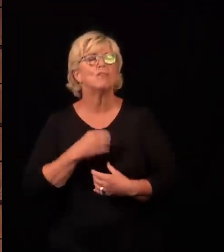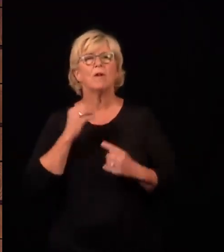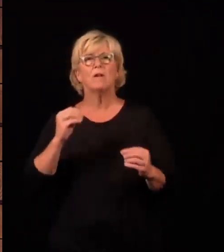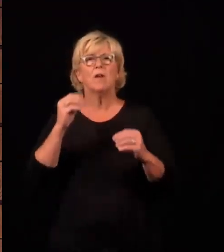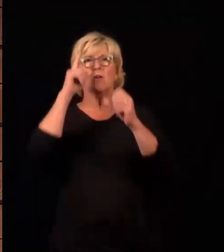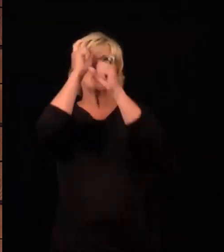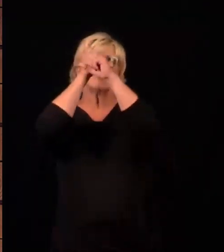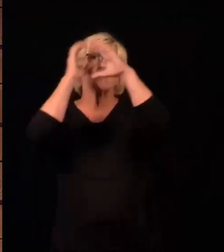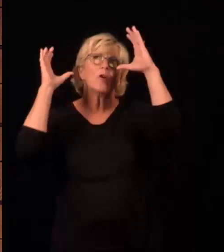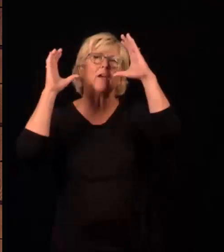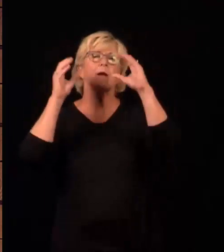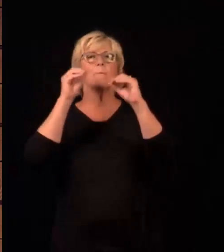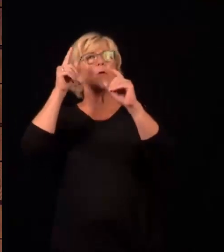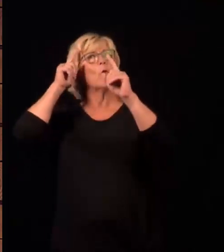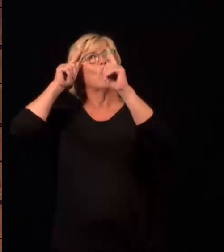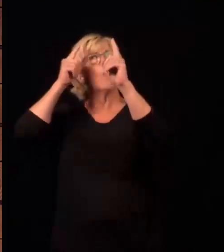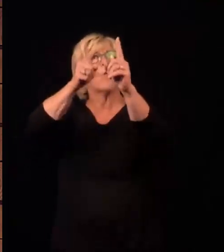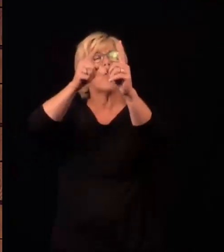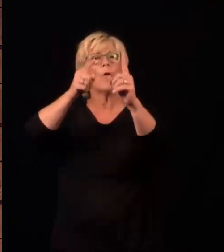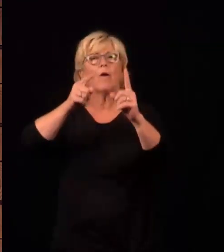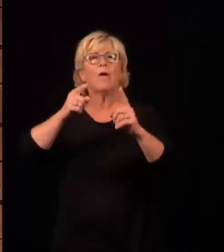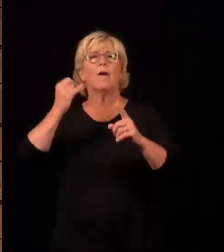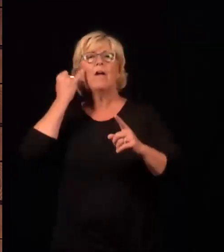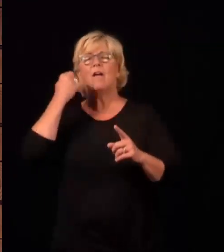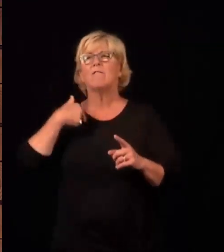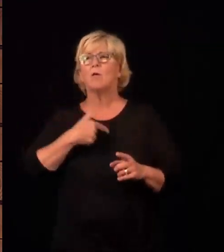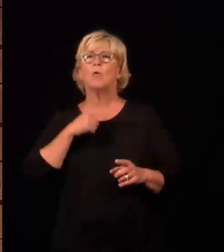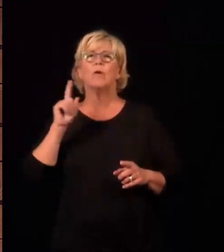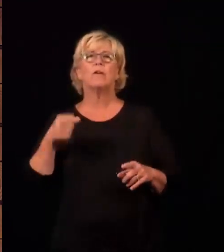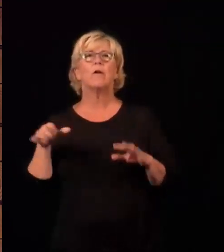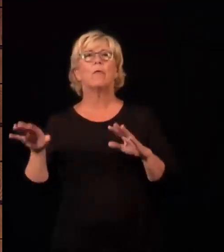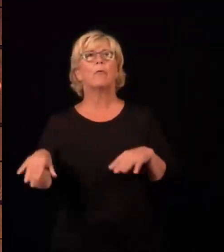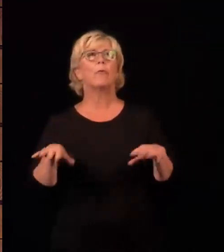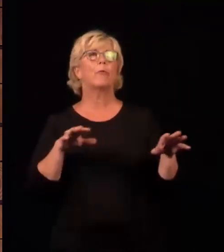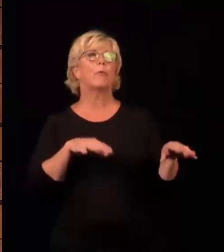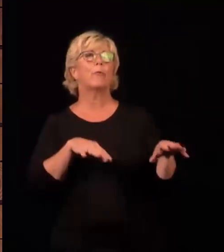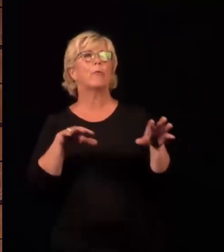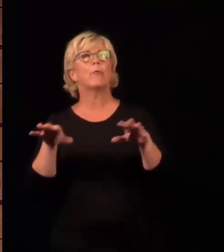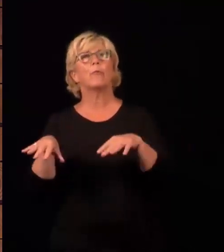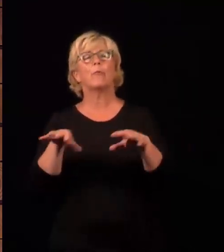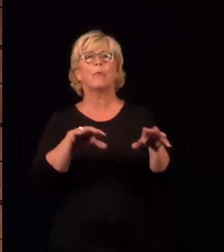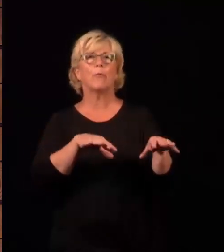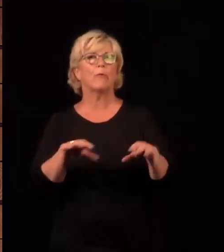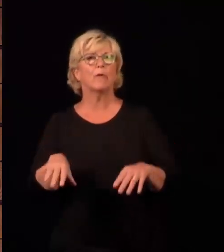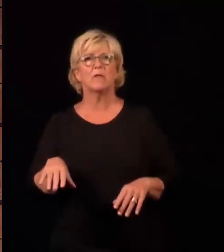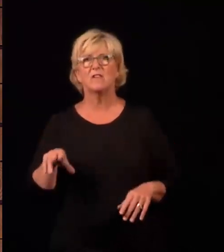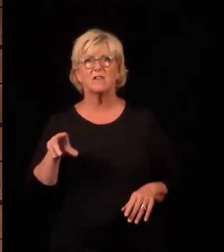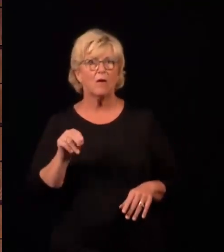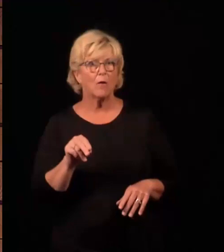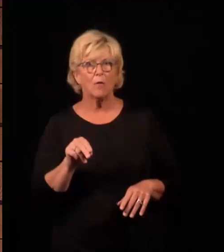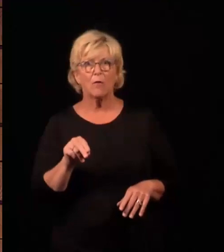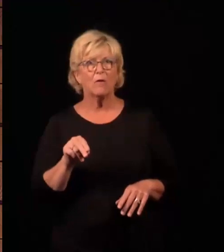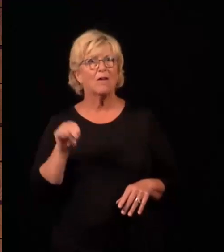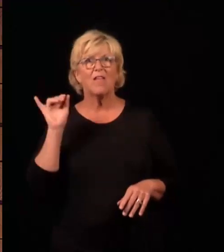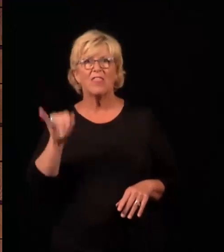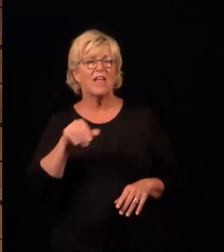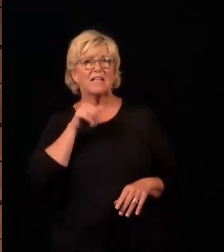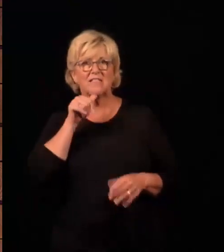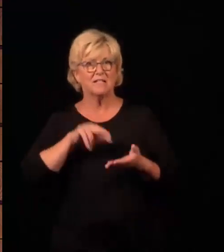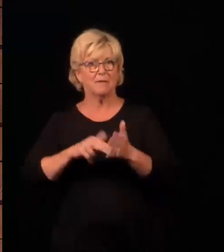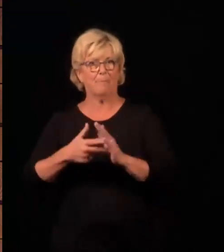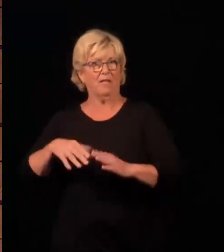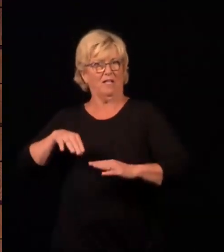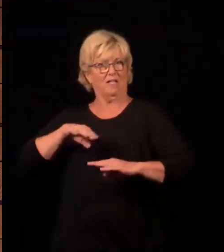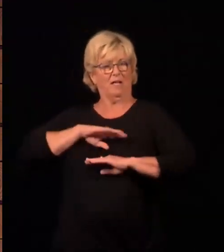no aspirations, as if we're just kind of in a blissed out haze of indifference. That's not